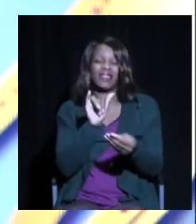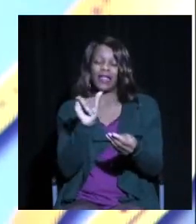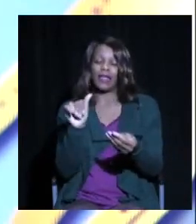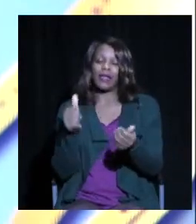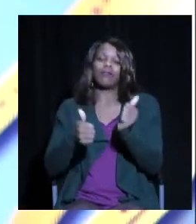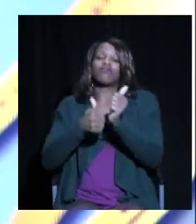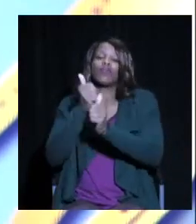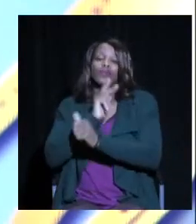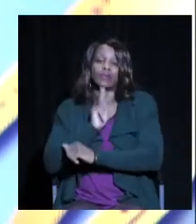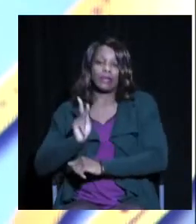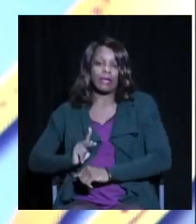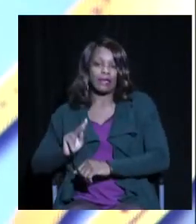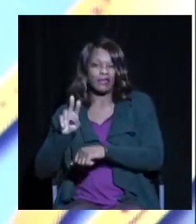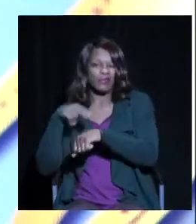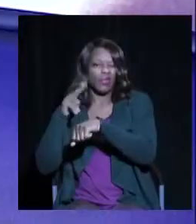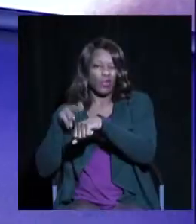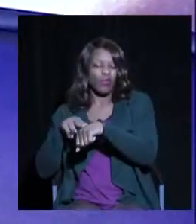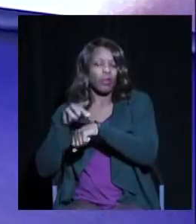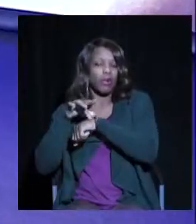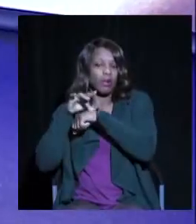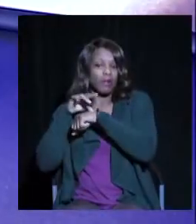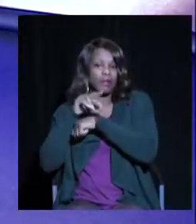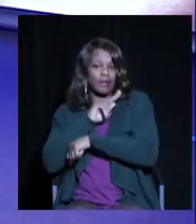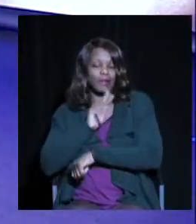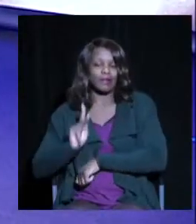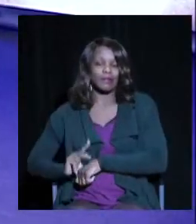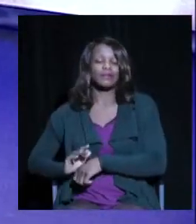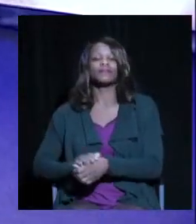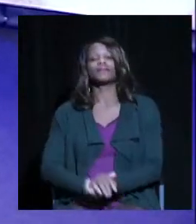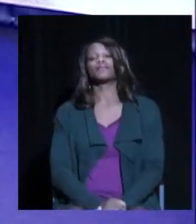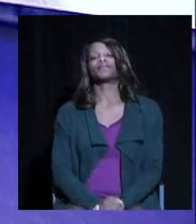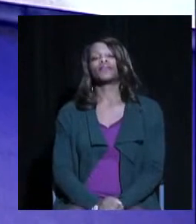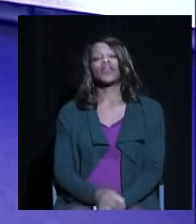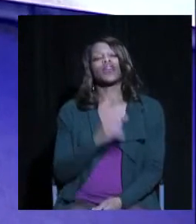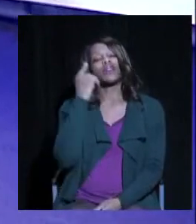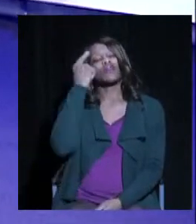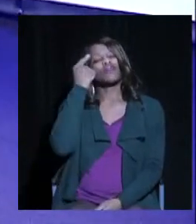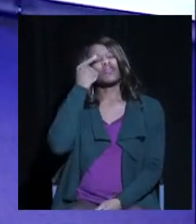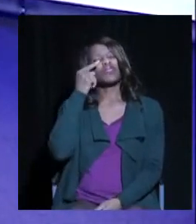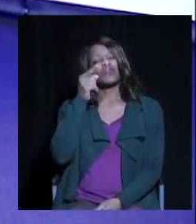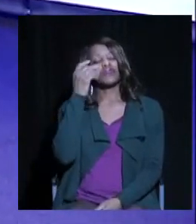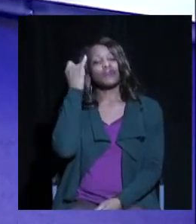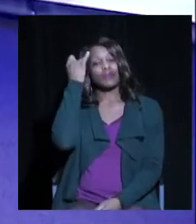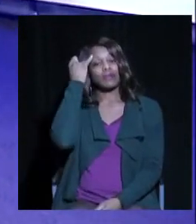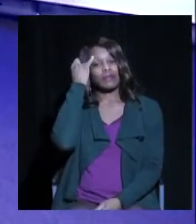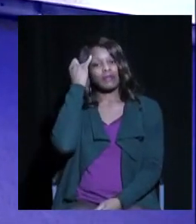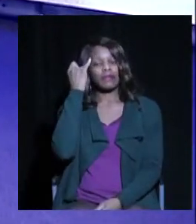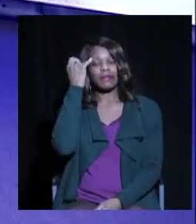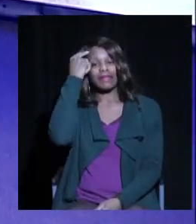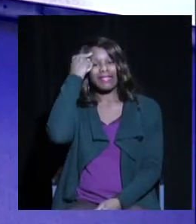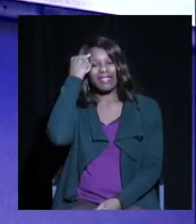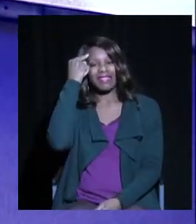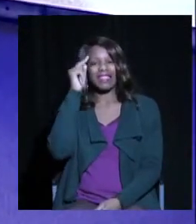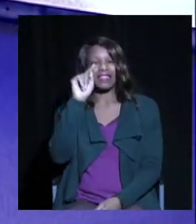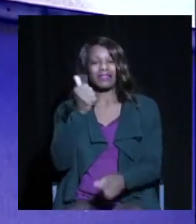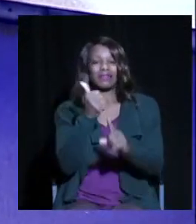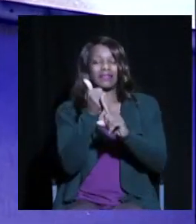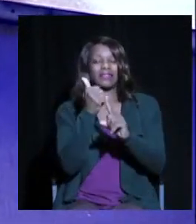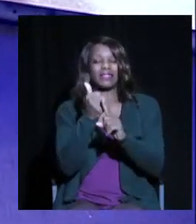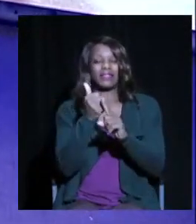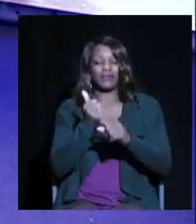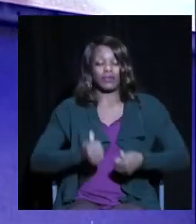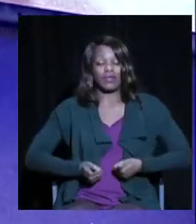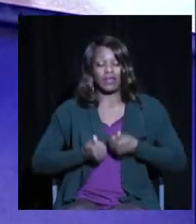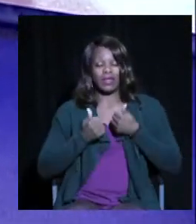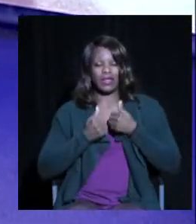kings. I wonder if you think of yourself and if you live like a citizen of God's kingdom. Would people